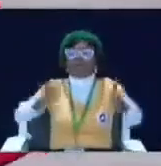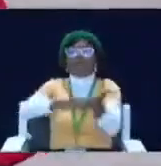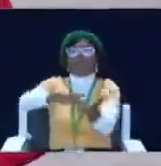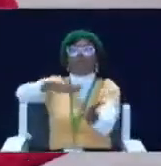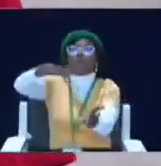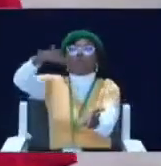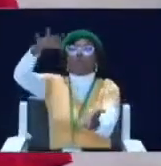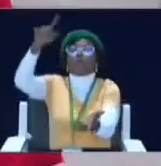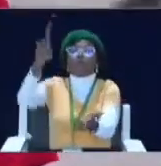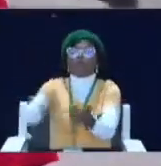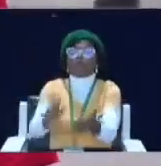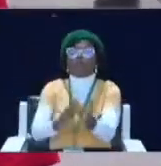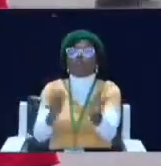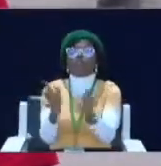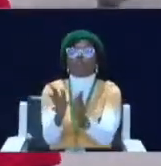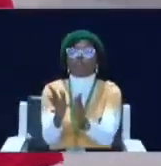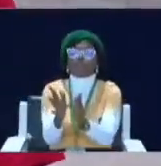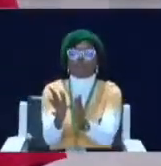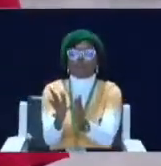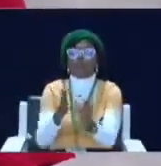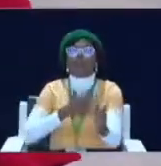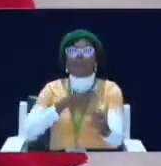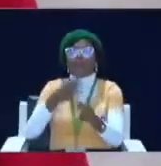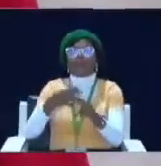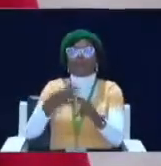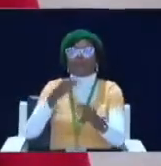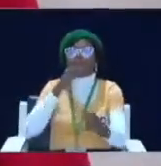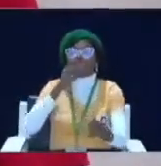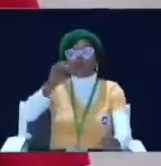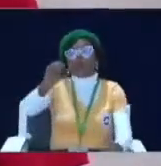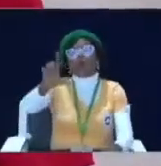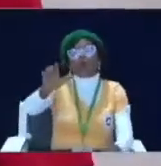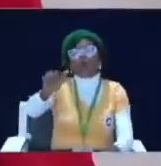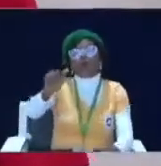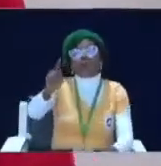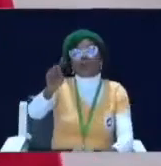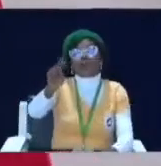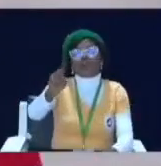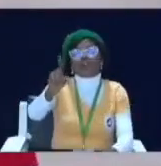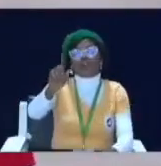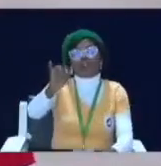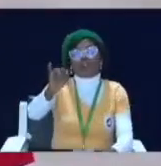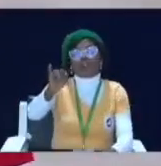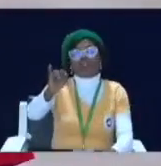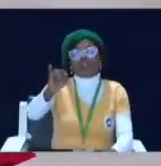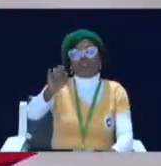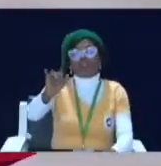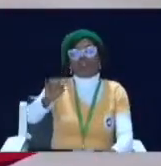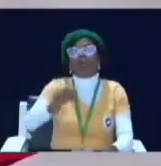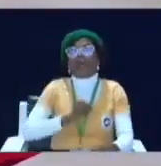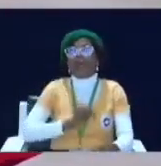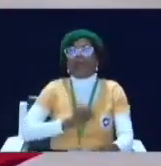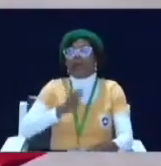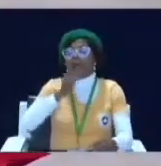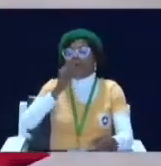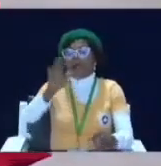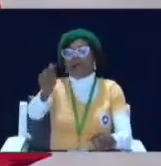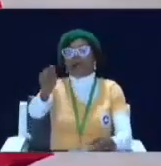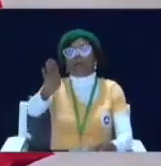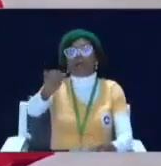Glory to Jesus. My name is Olatunji Abiola, and here is the daughter of God, Olatunji,